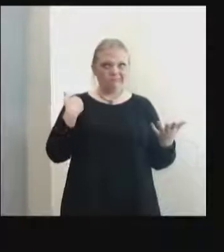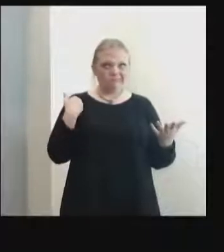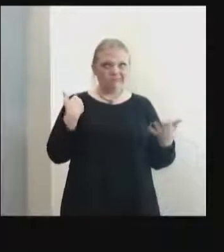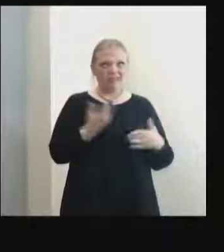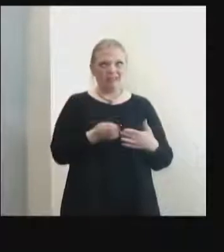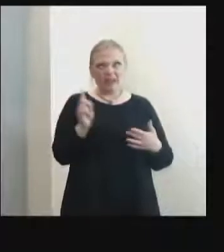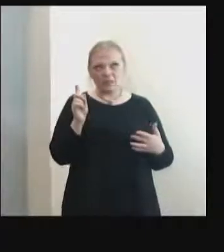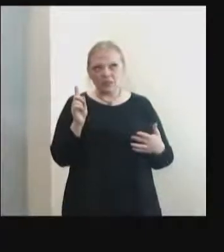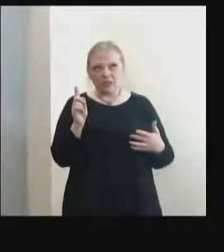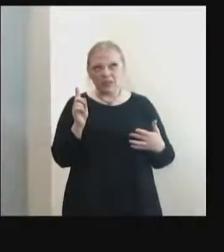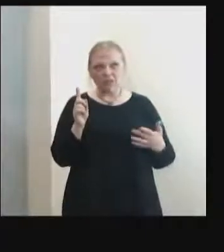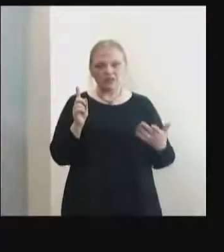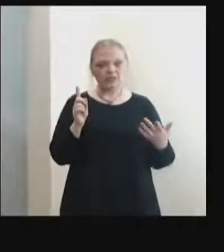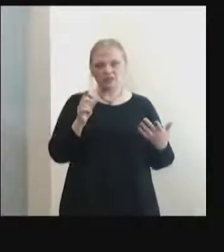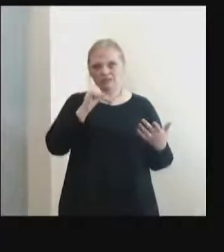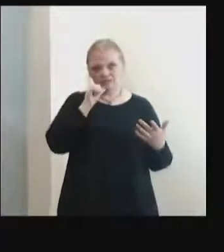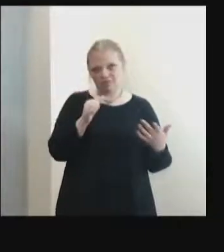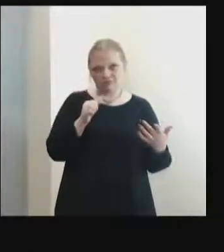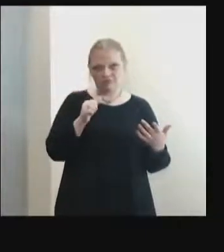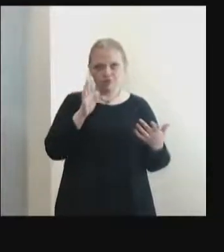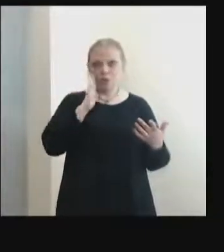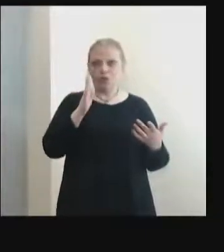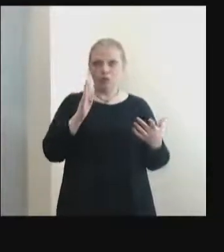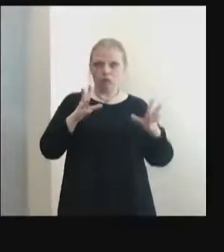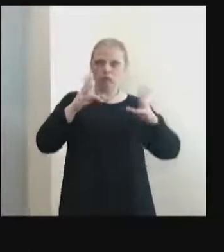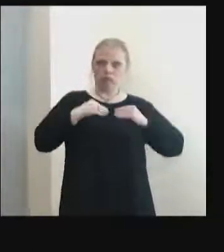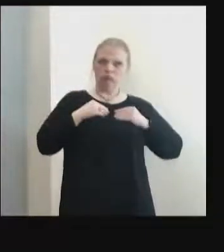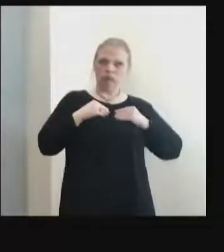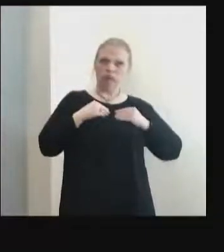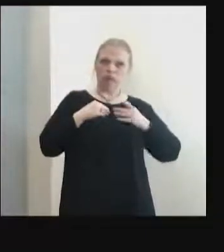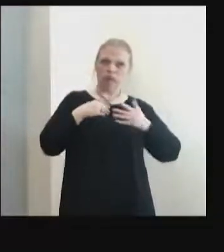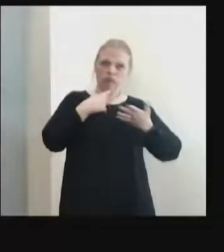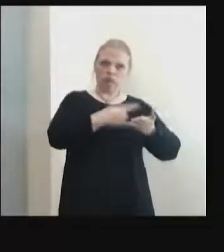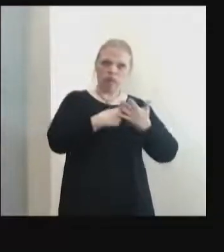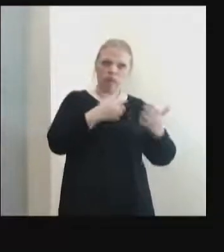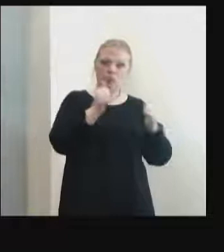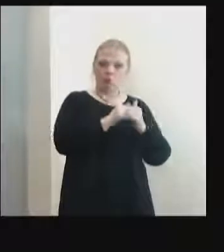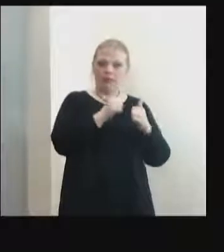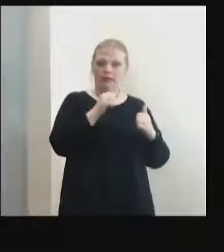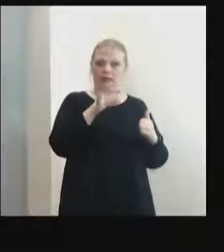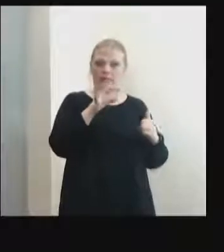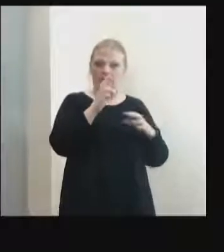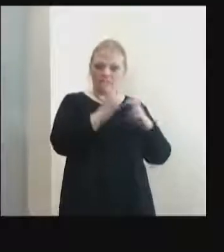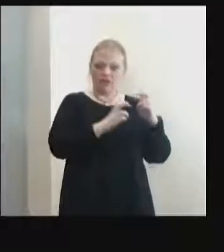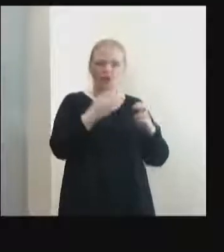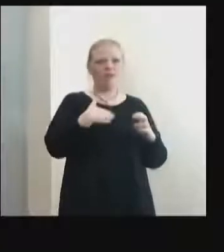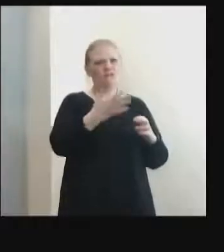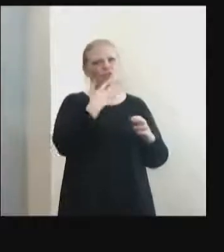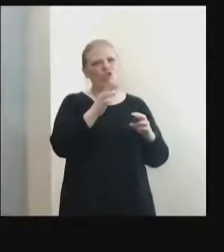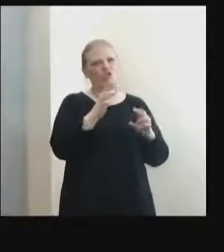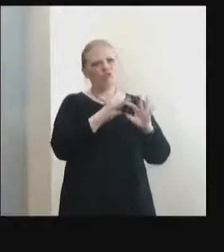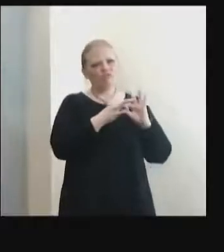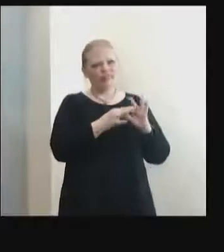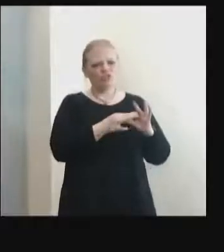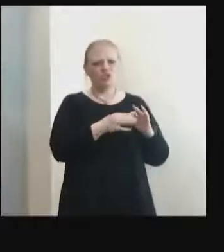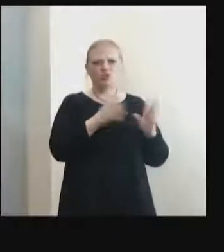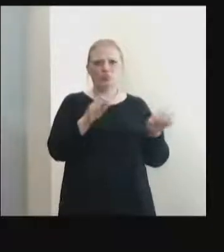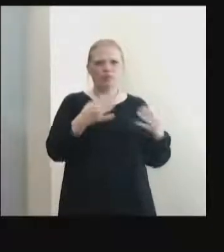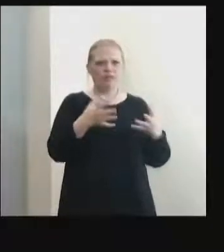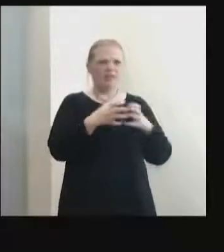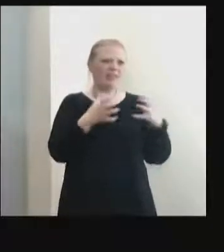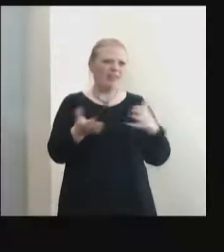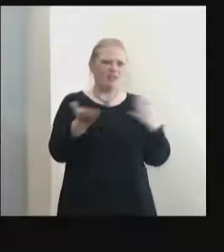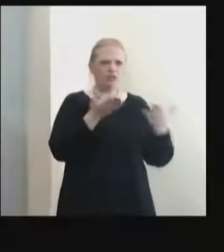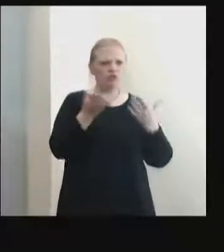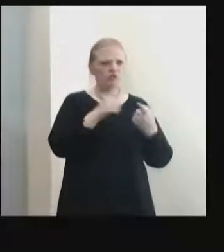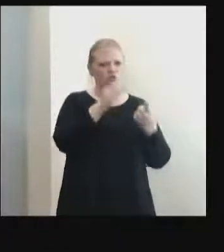not. We would certainly entertain and discuss this with the Erie County Fairgrounds. We have a good relationship with them. We provide a lot of services to the Erie